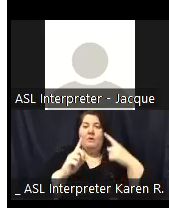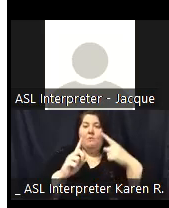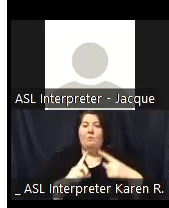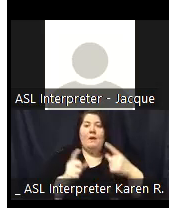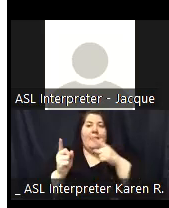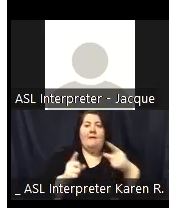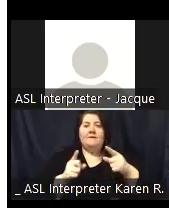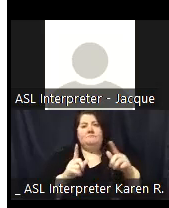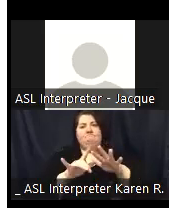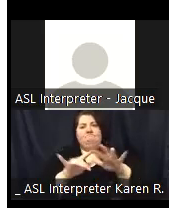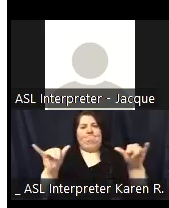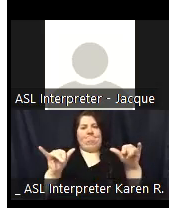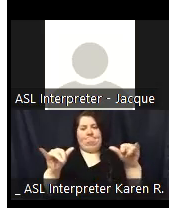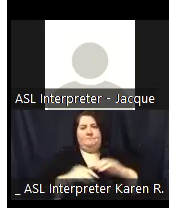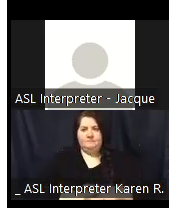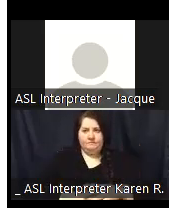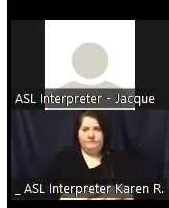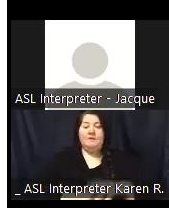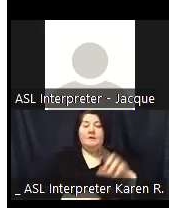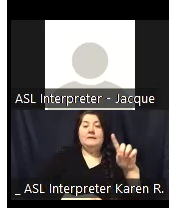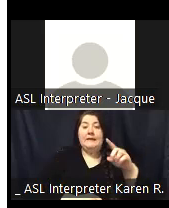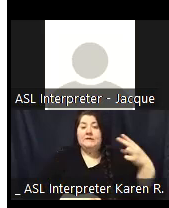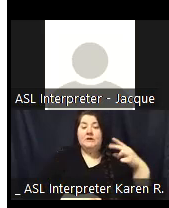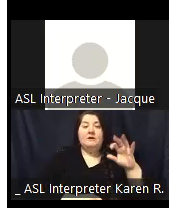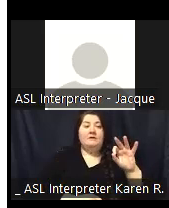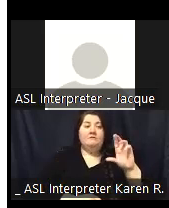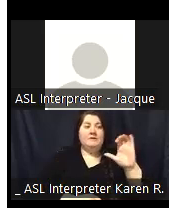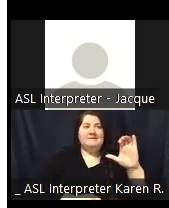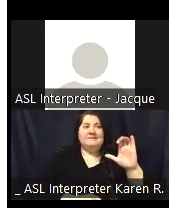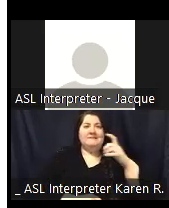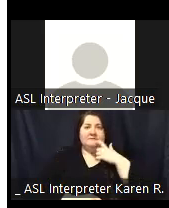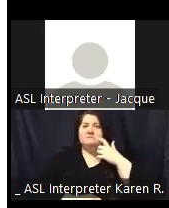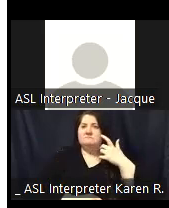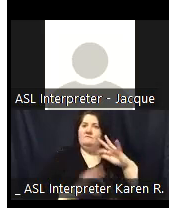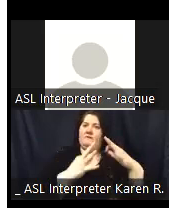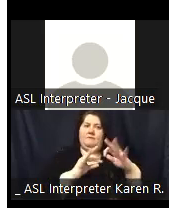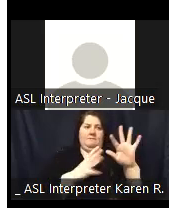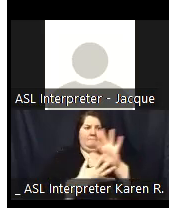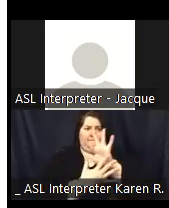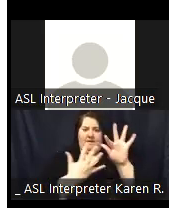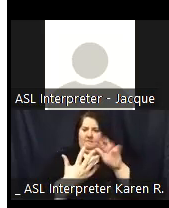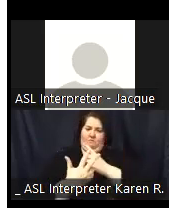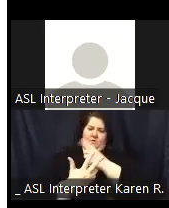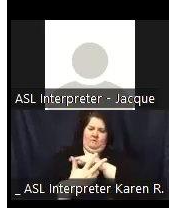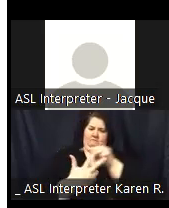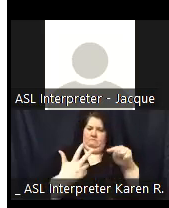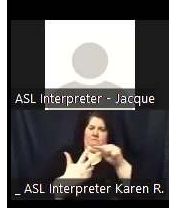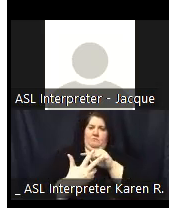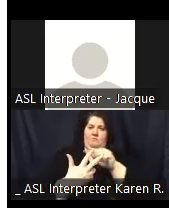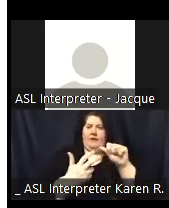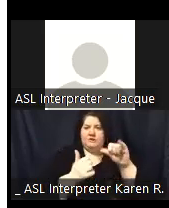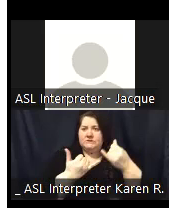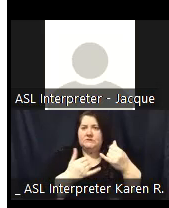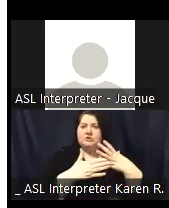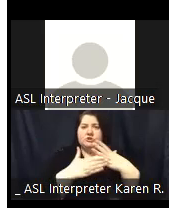kind of simultaneously. The DHH FRC explains the family gets to choose from one of 3 DHH agencies and shares